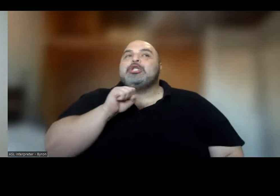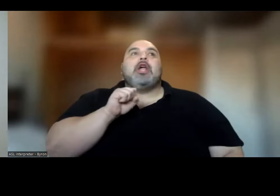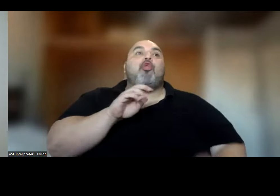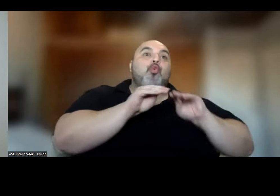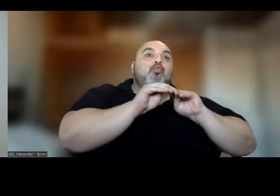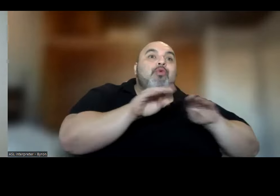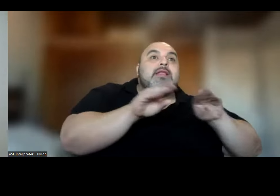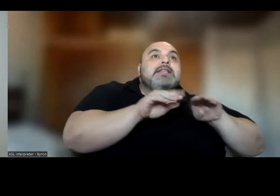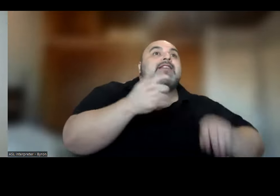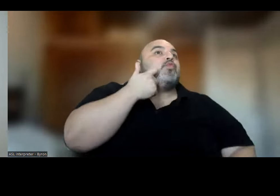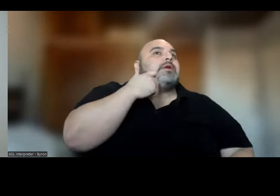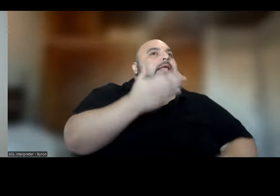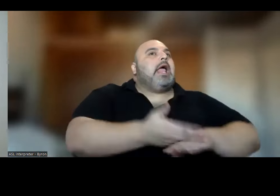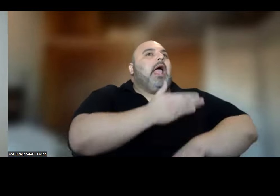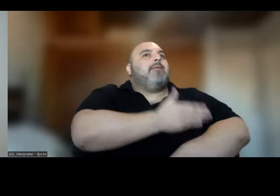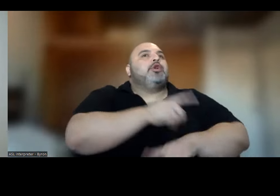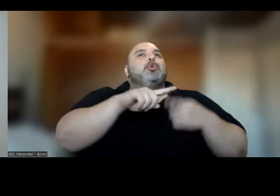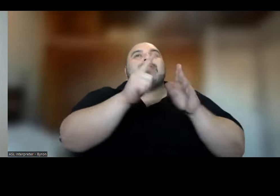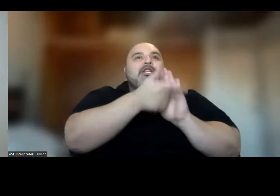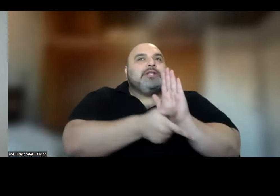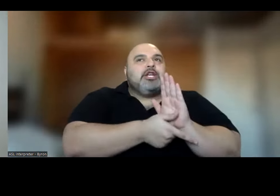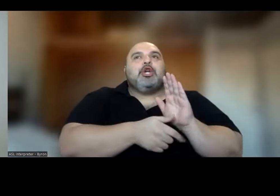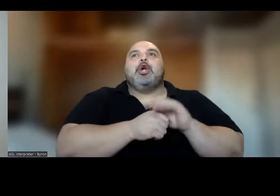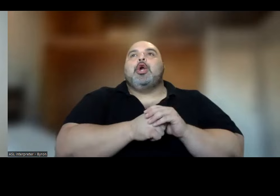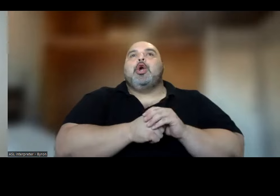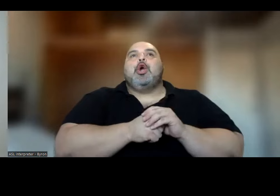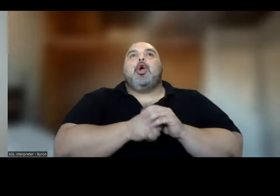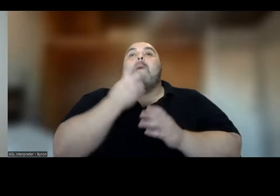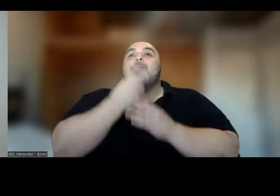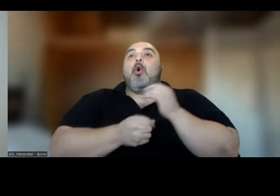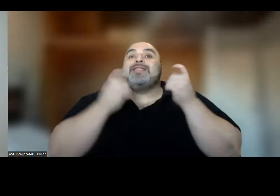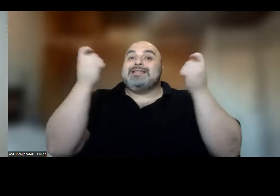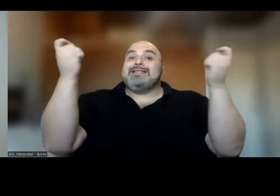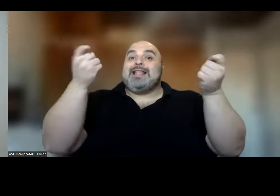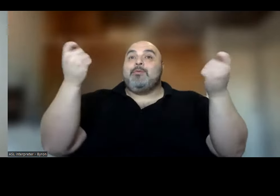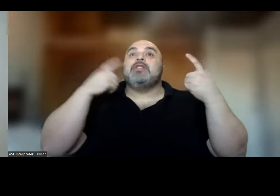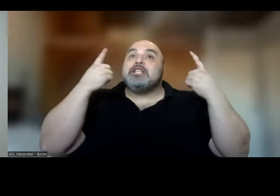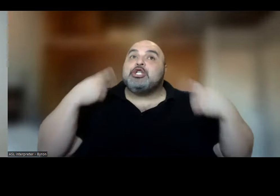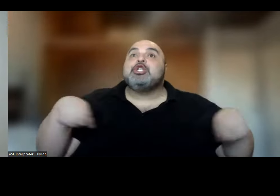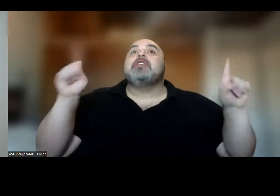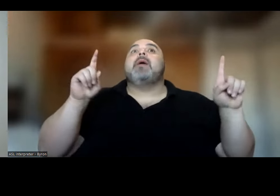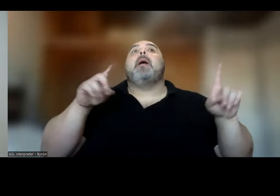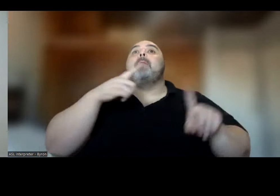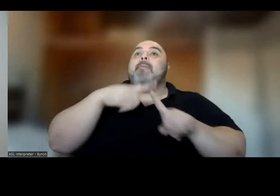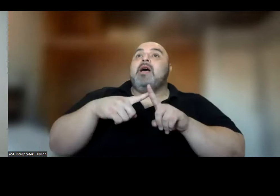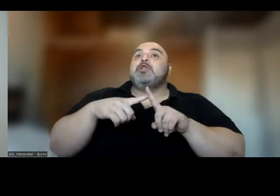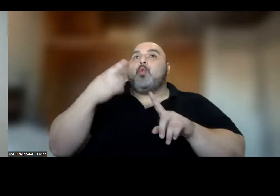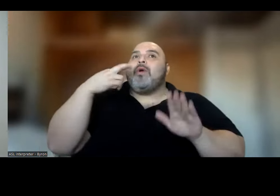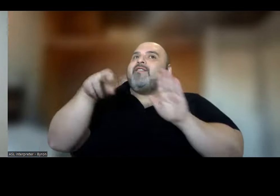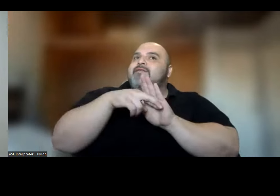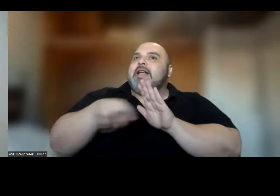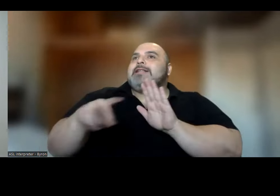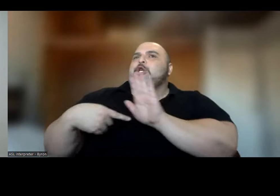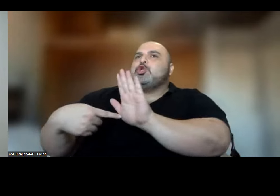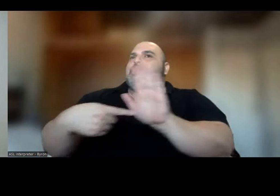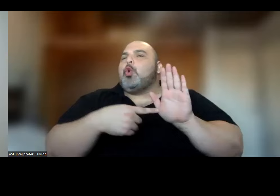recent update to the legislature that both celebrates the achievements that also reflect the work